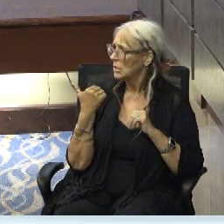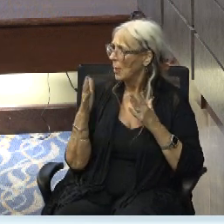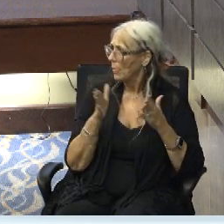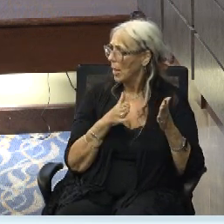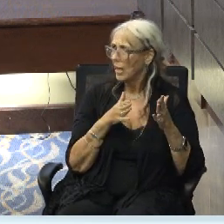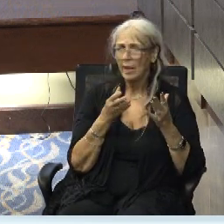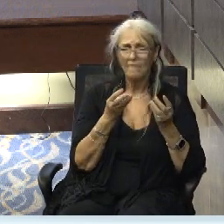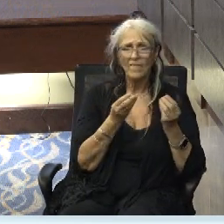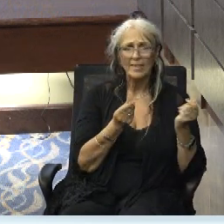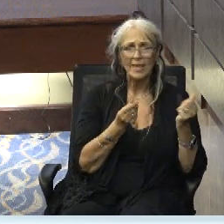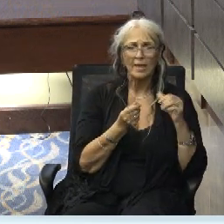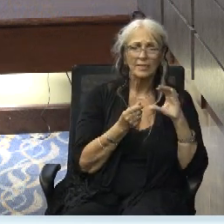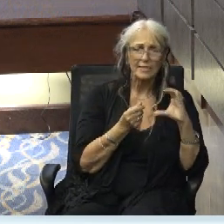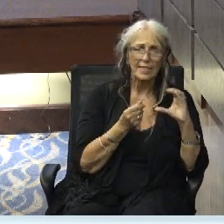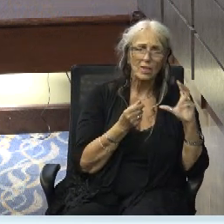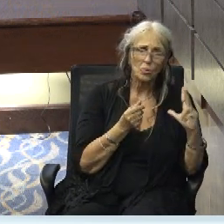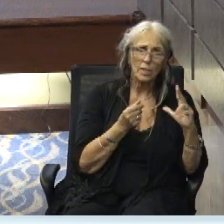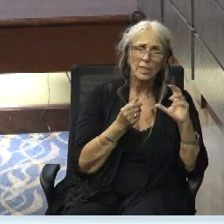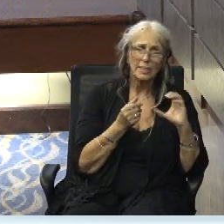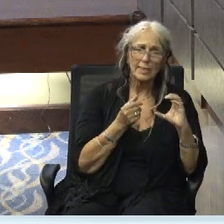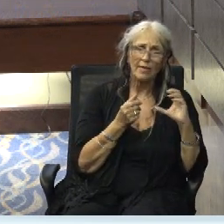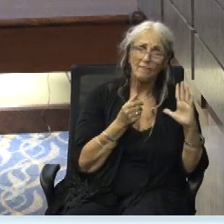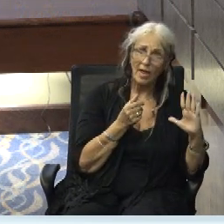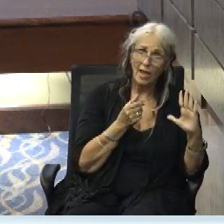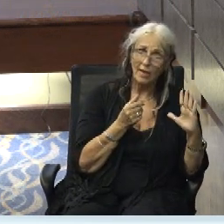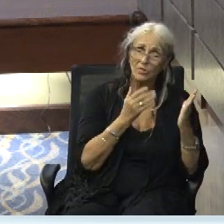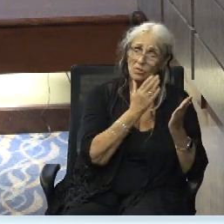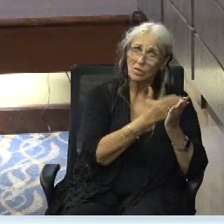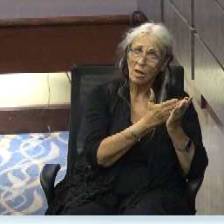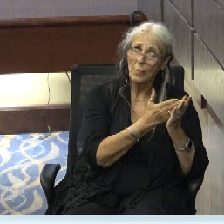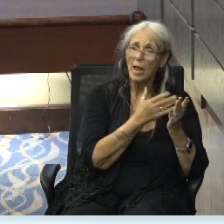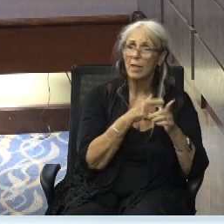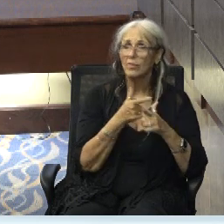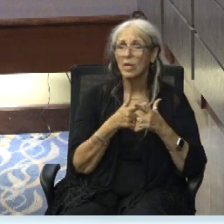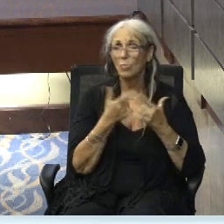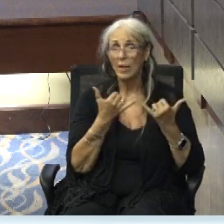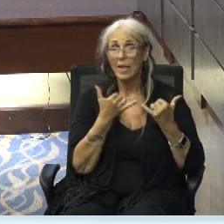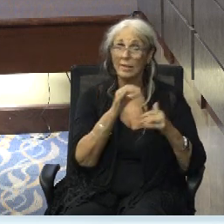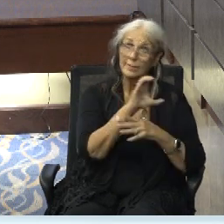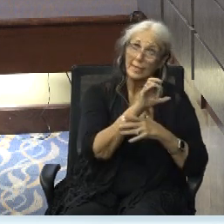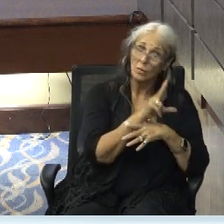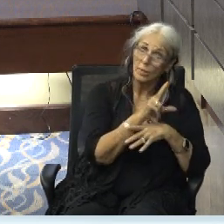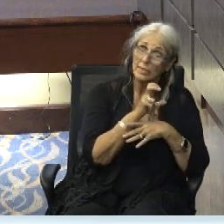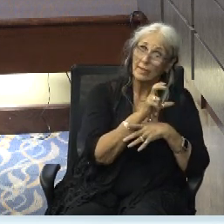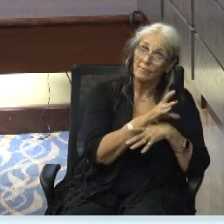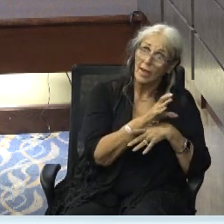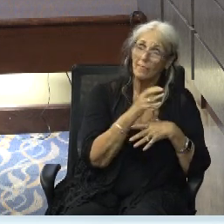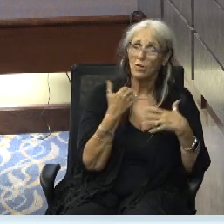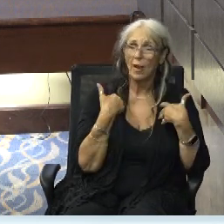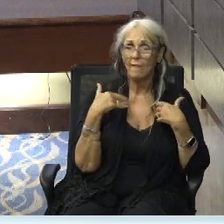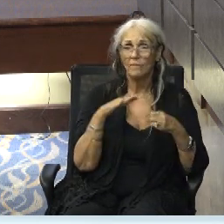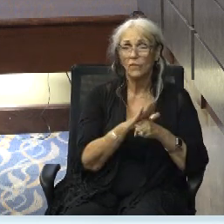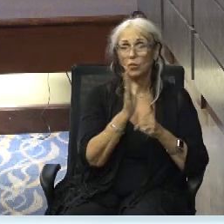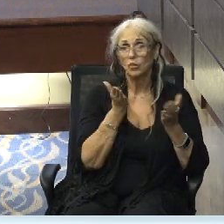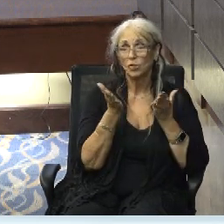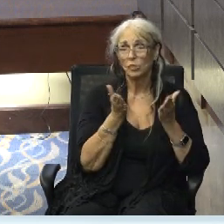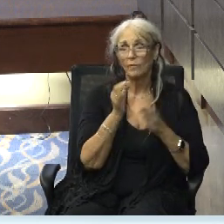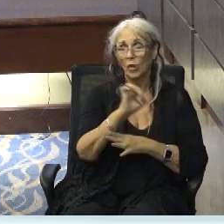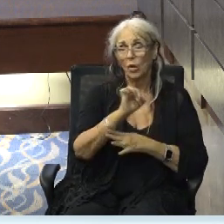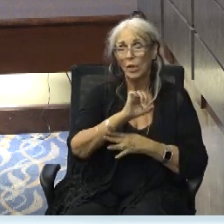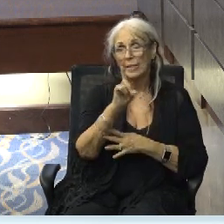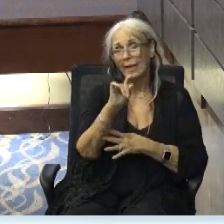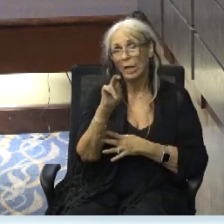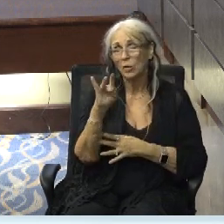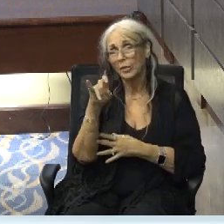phase out C3 and C5. Currently on C3 and C5, if you have a full-service automobile